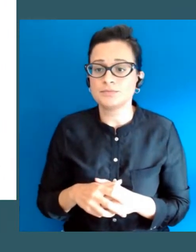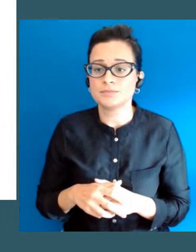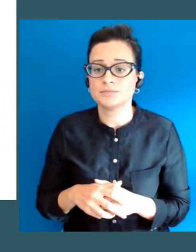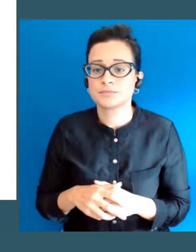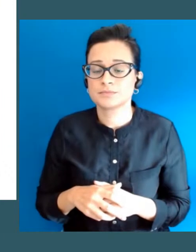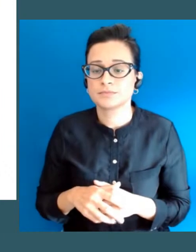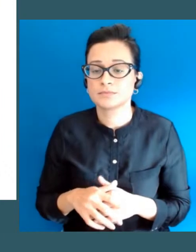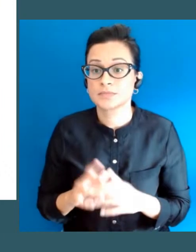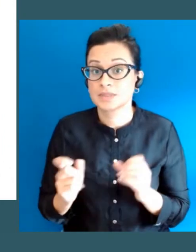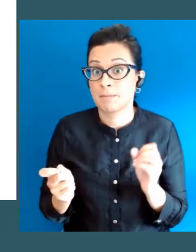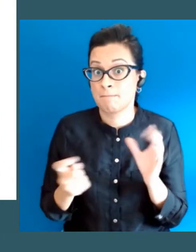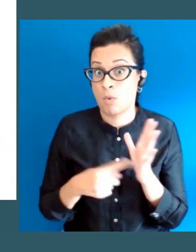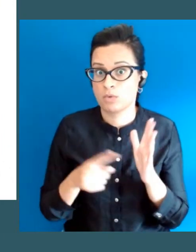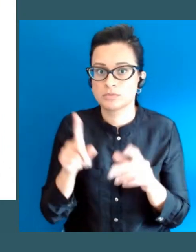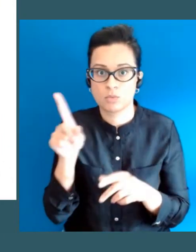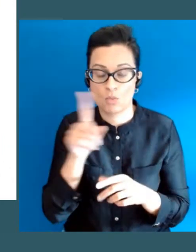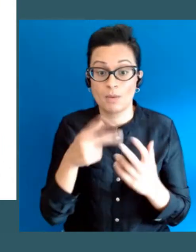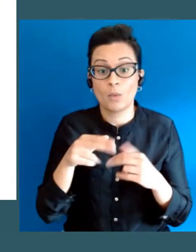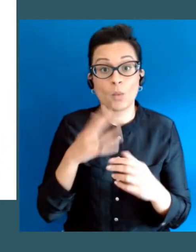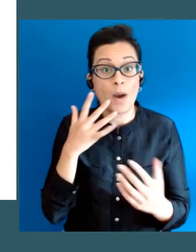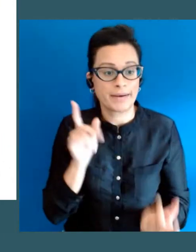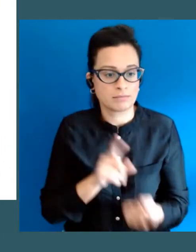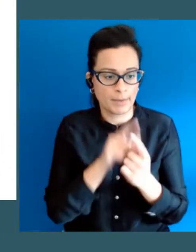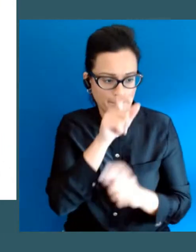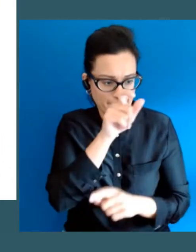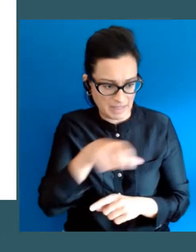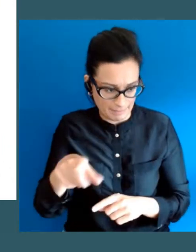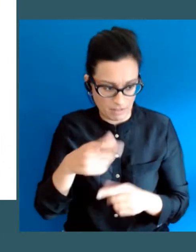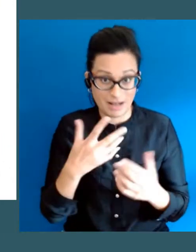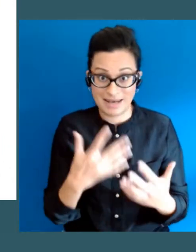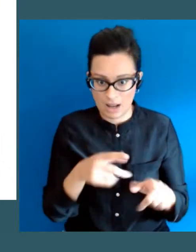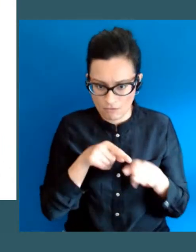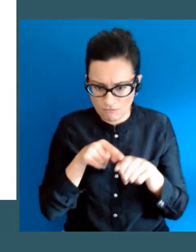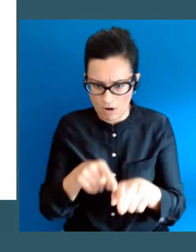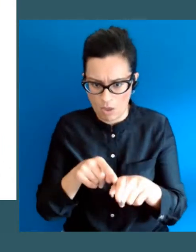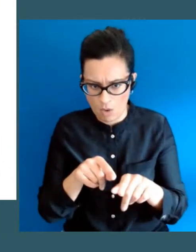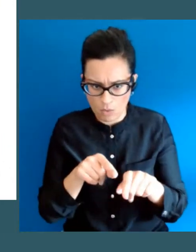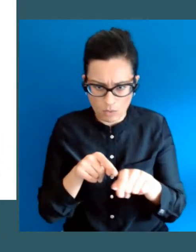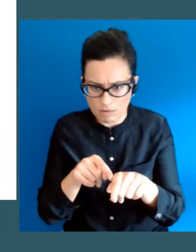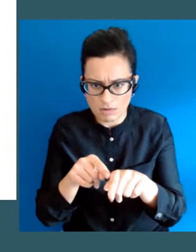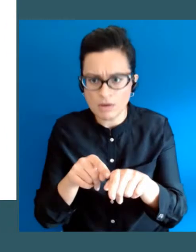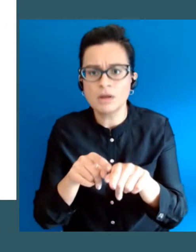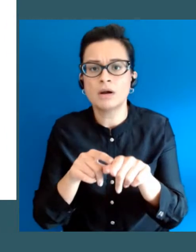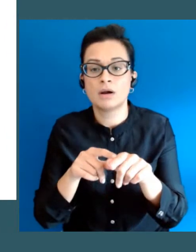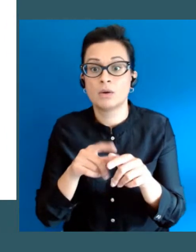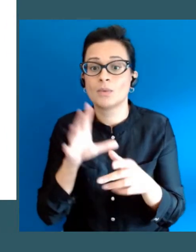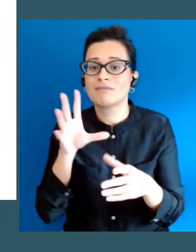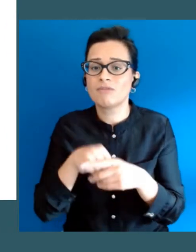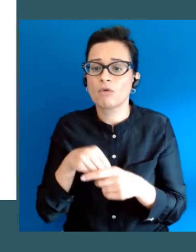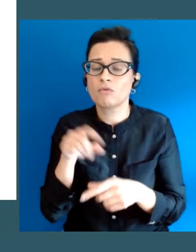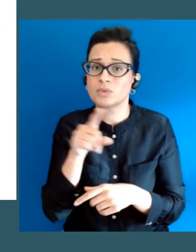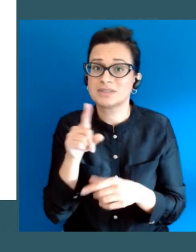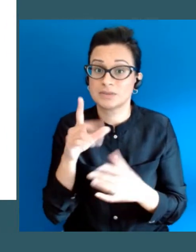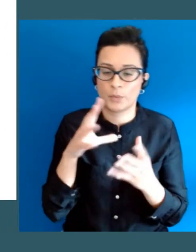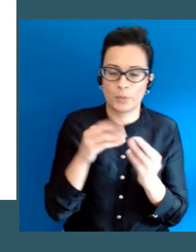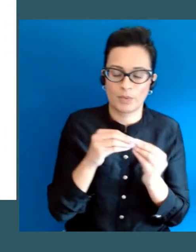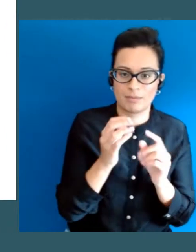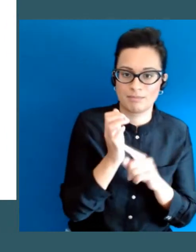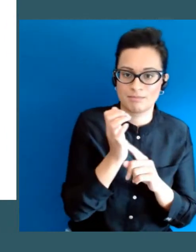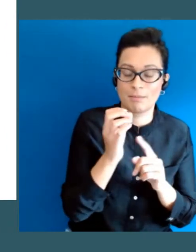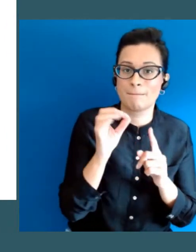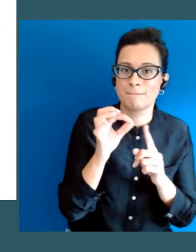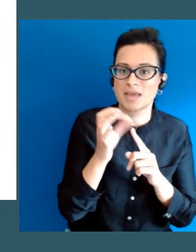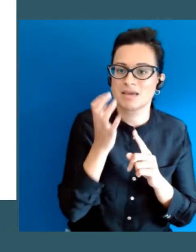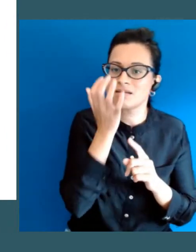of individuals at present with peanut allergy involves ongoing